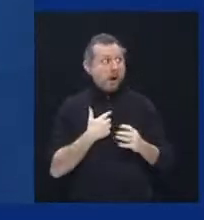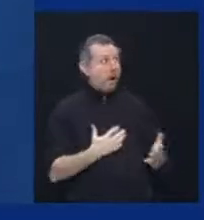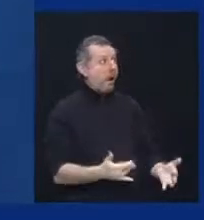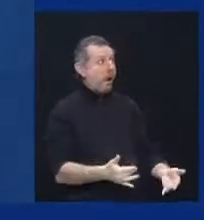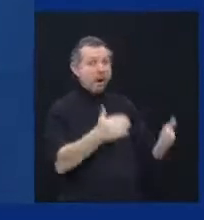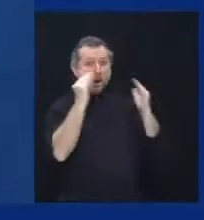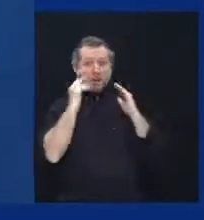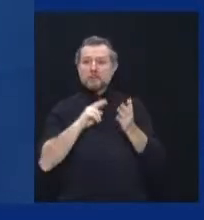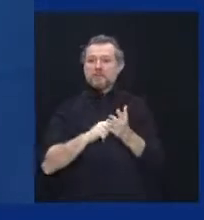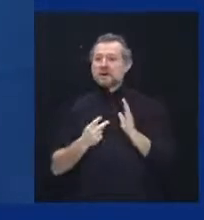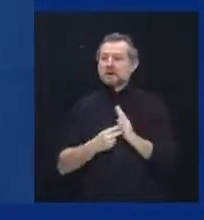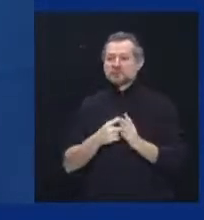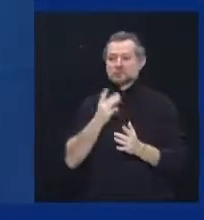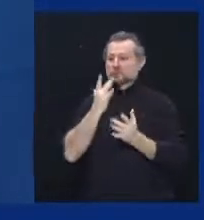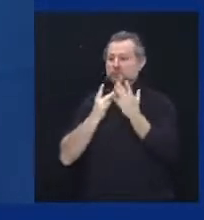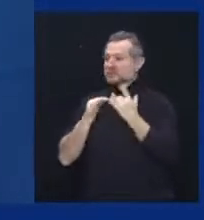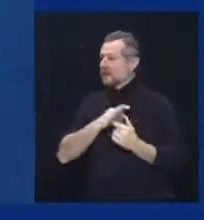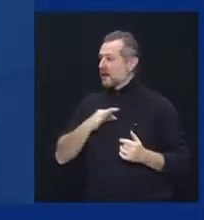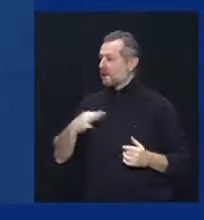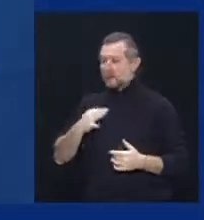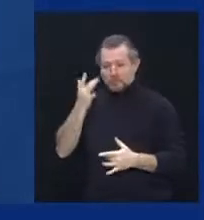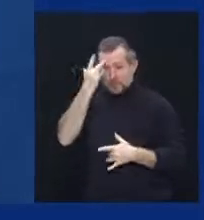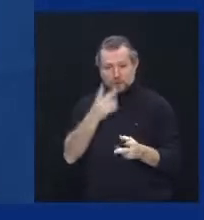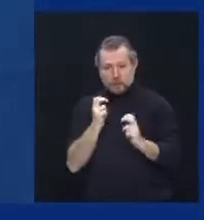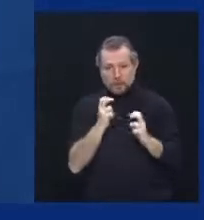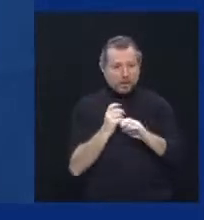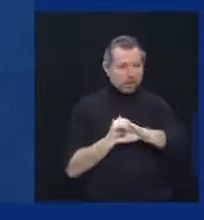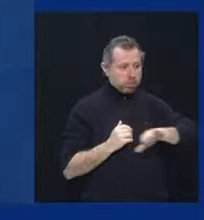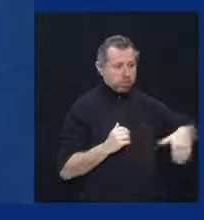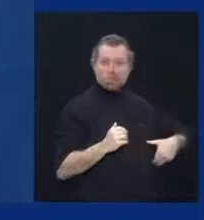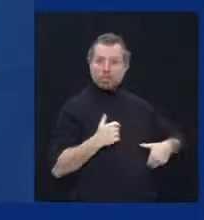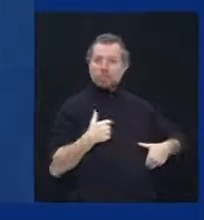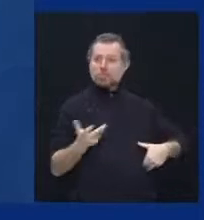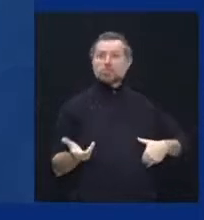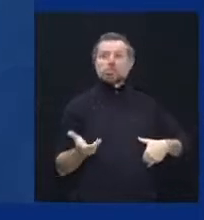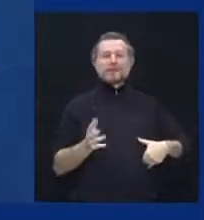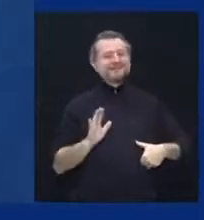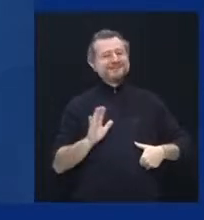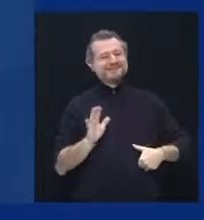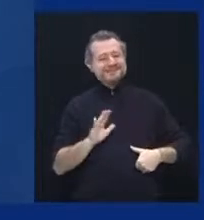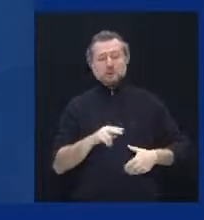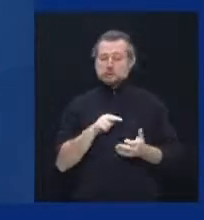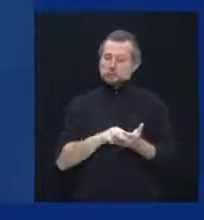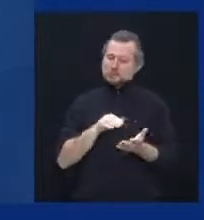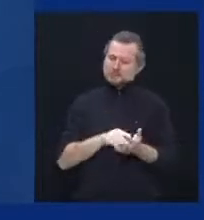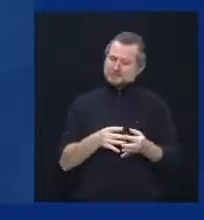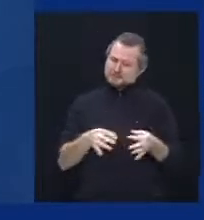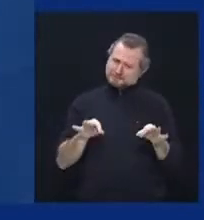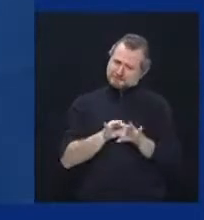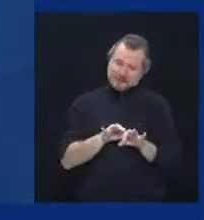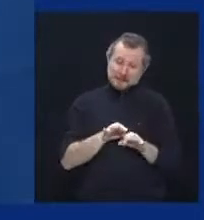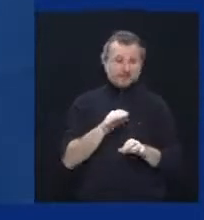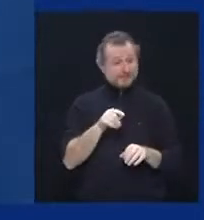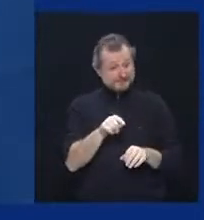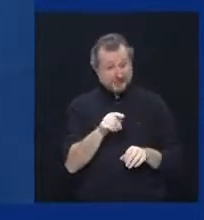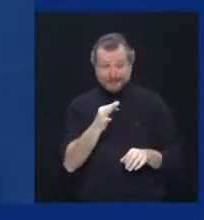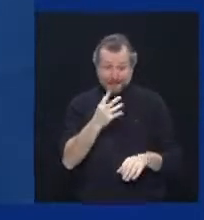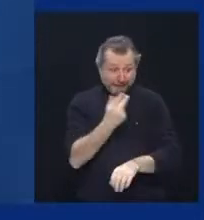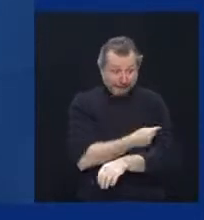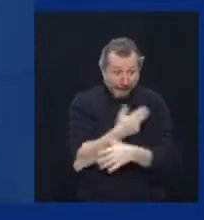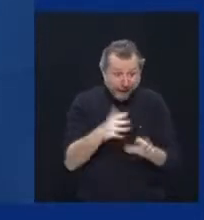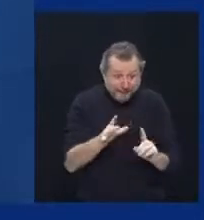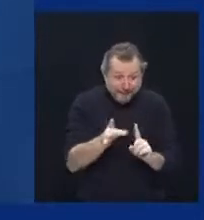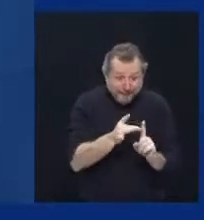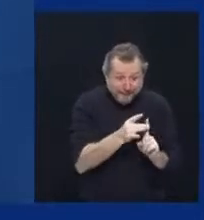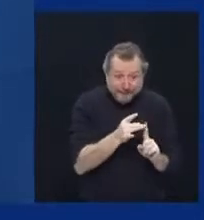staff shortage. Not that nurses and doctors disappeared, but that they got sick. If they are vaccinated,